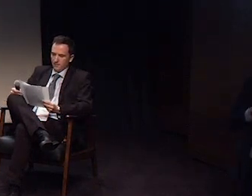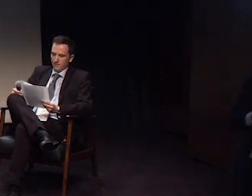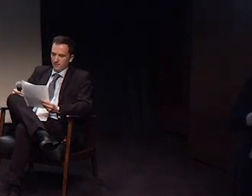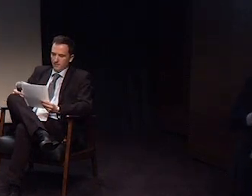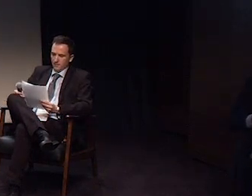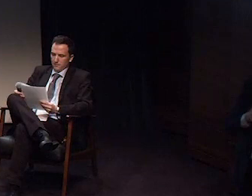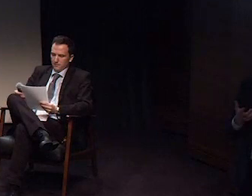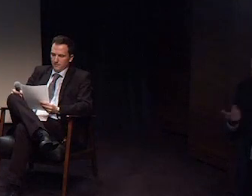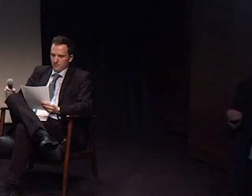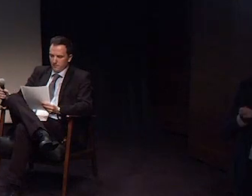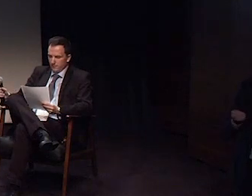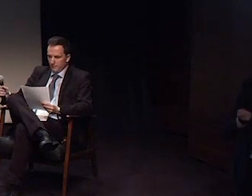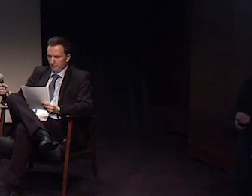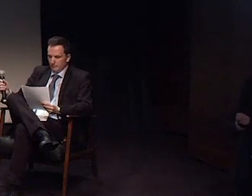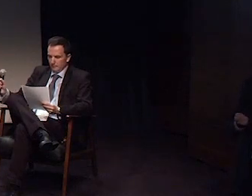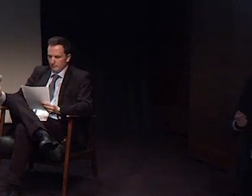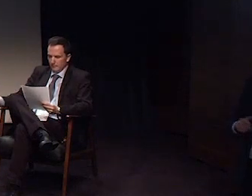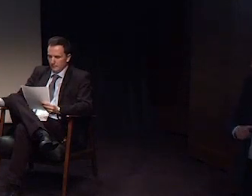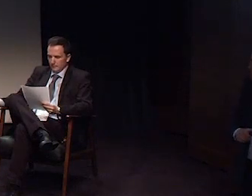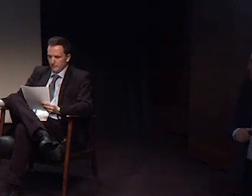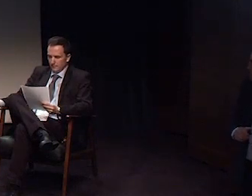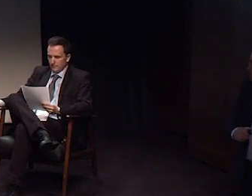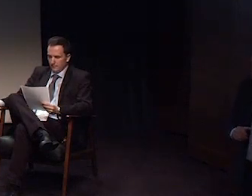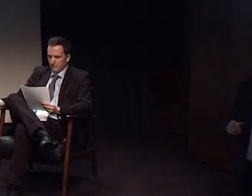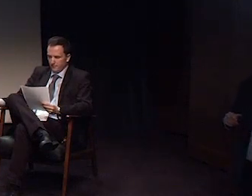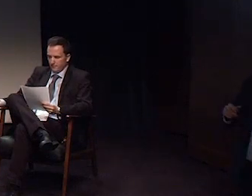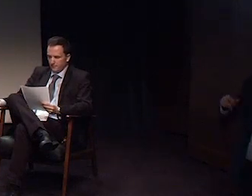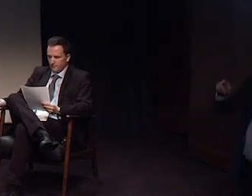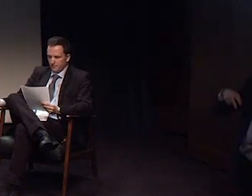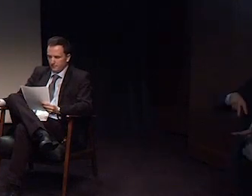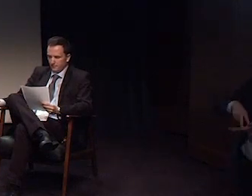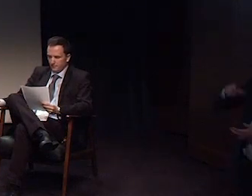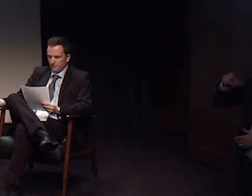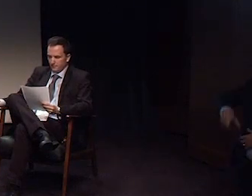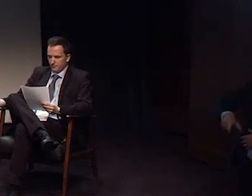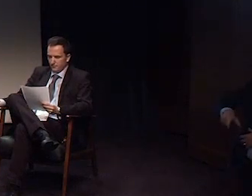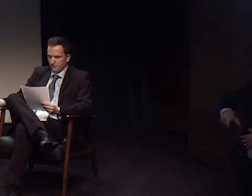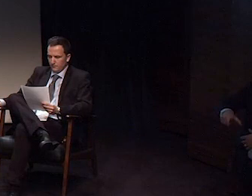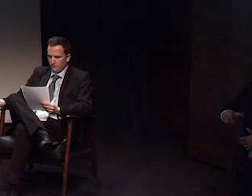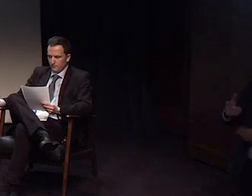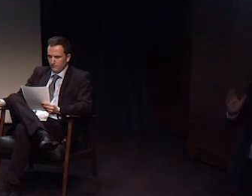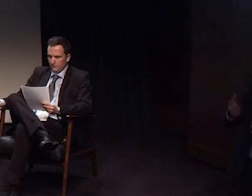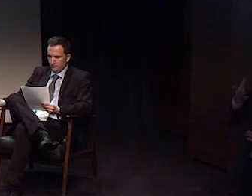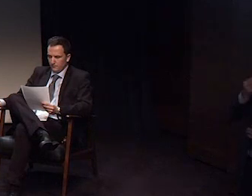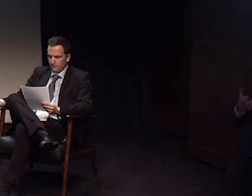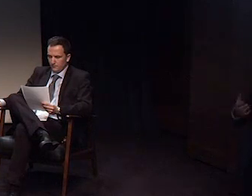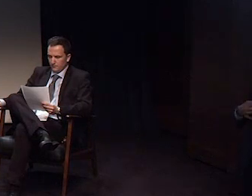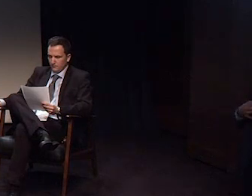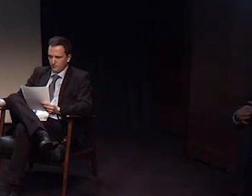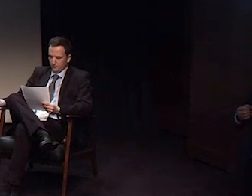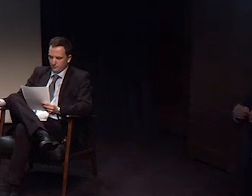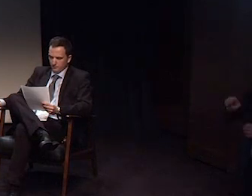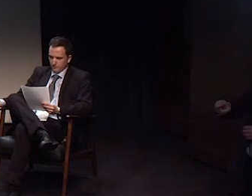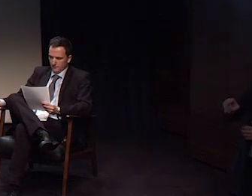prior knowledge. So they have to collaborate with other bystanders. So sometimes it